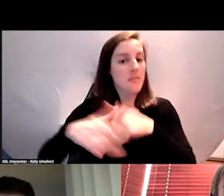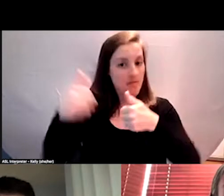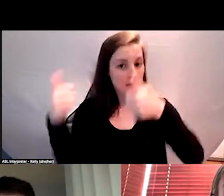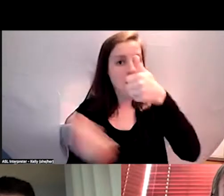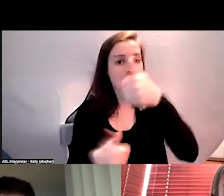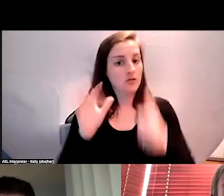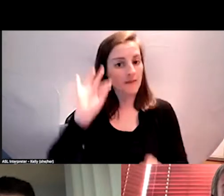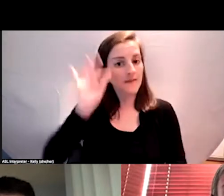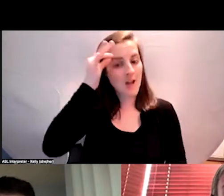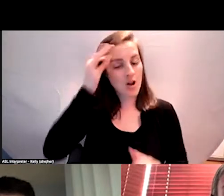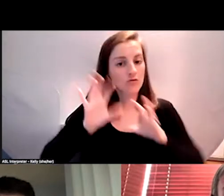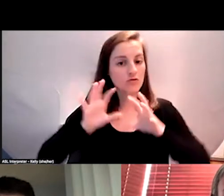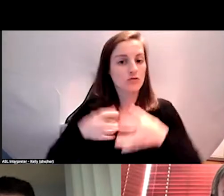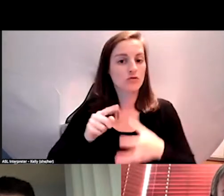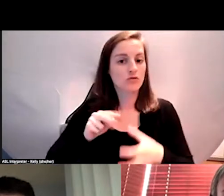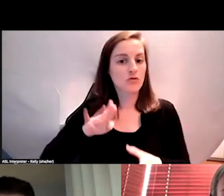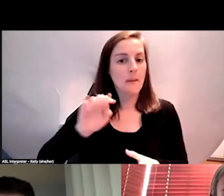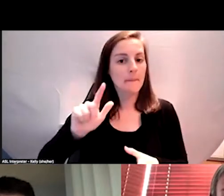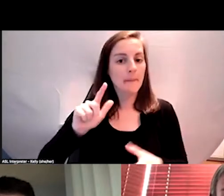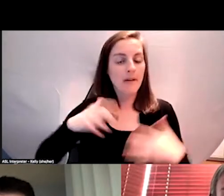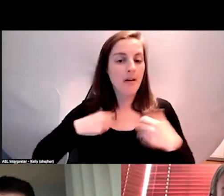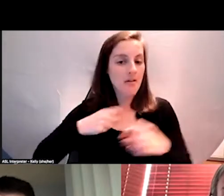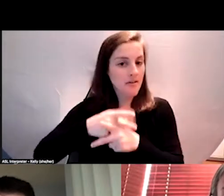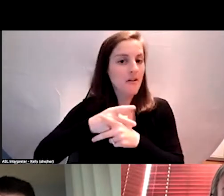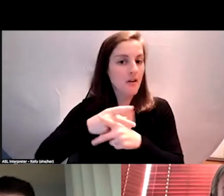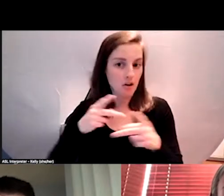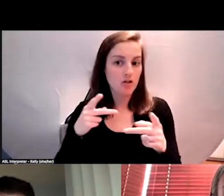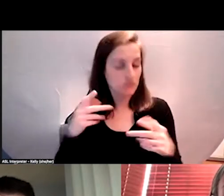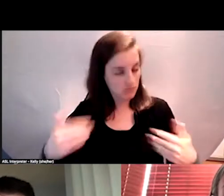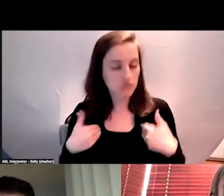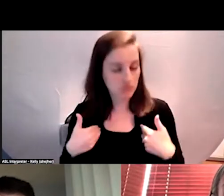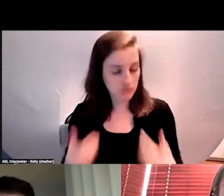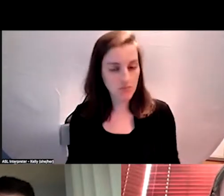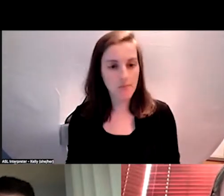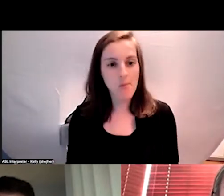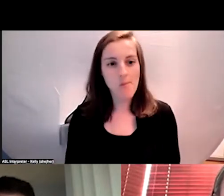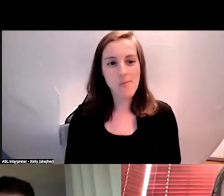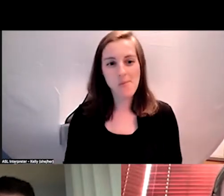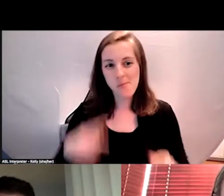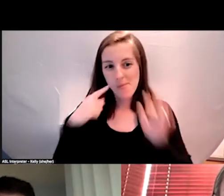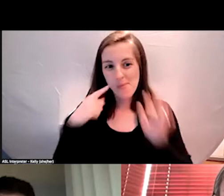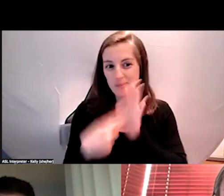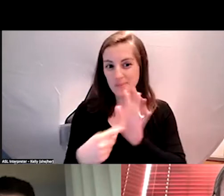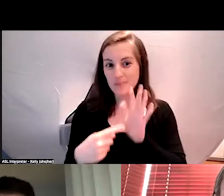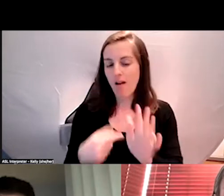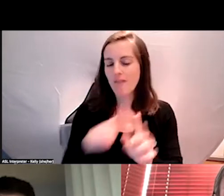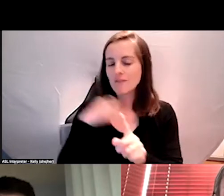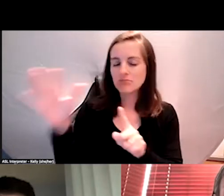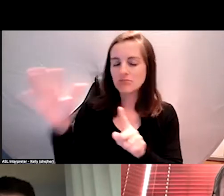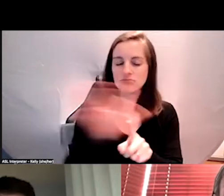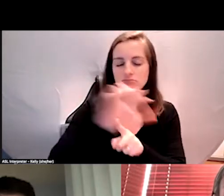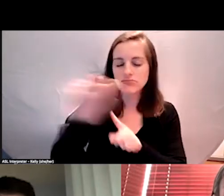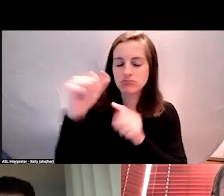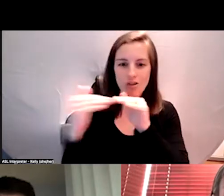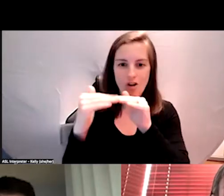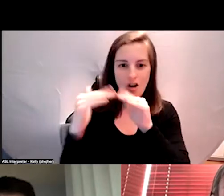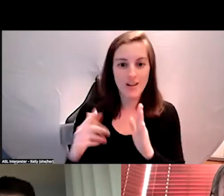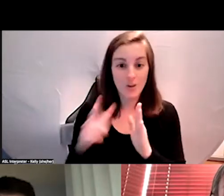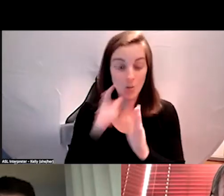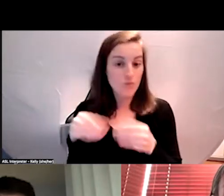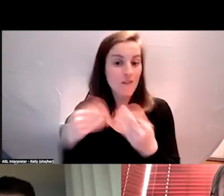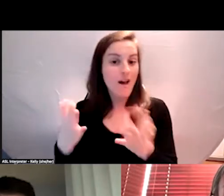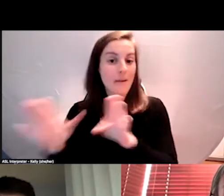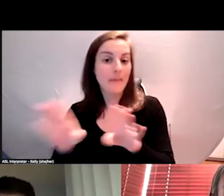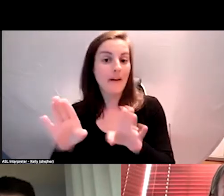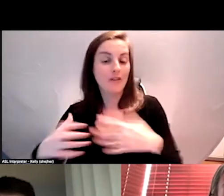facilities, though, across Indian country. For example, I have an exceptional colleague who provides behavioral health